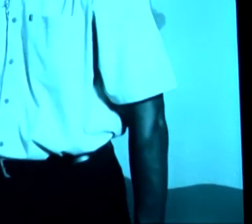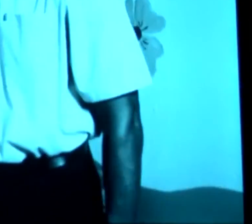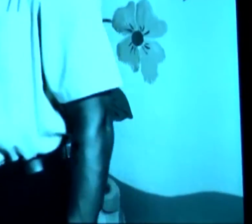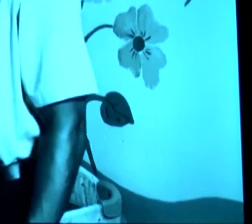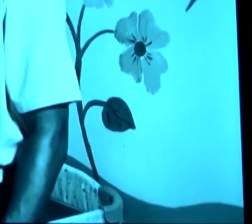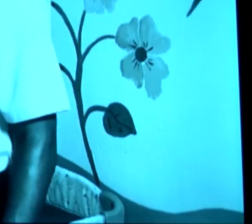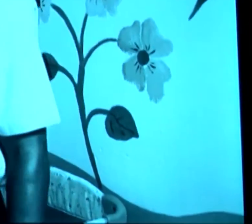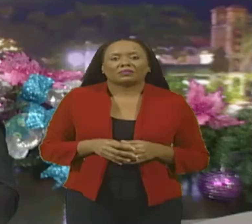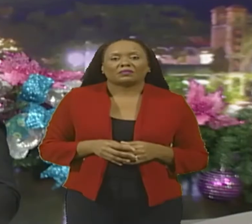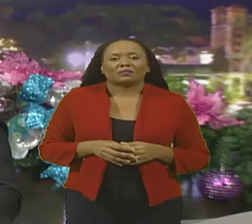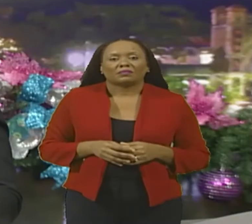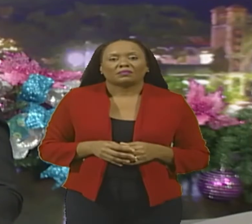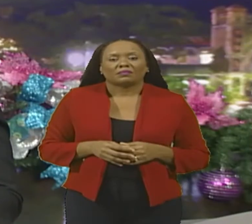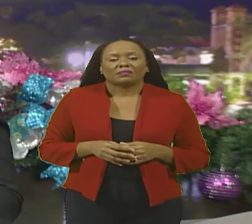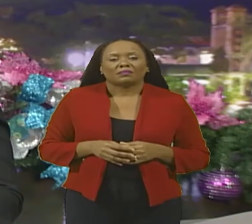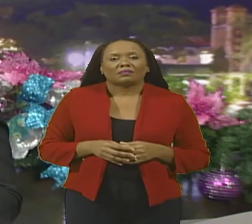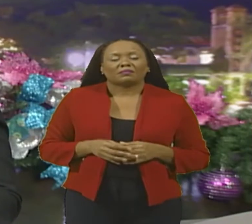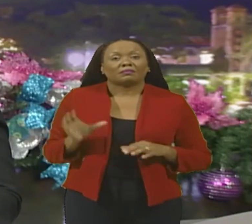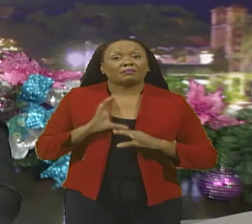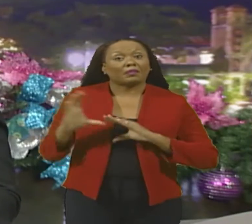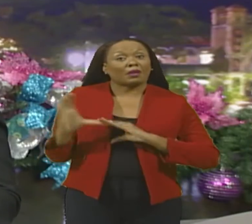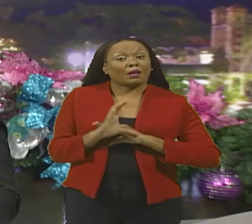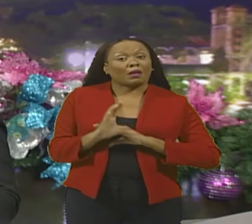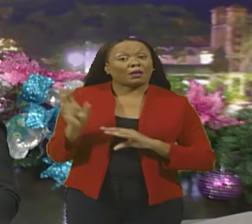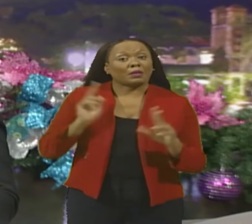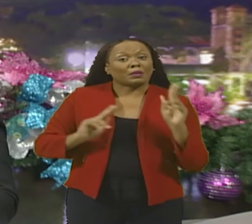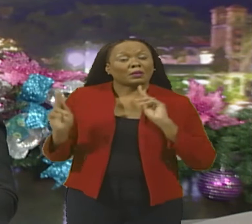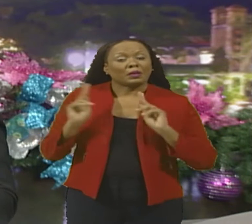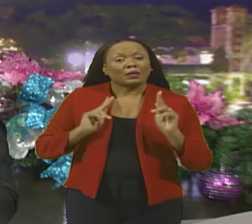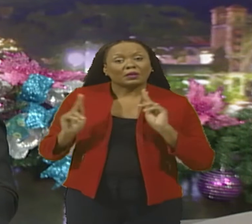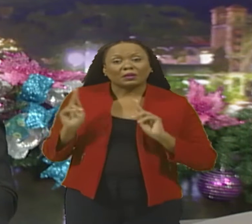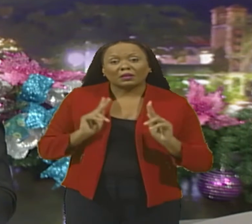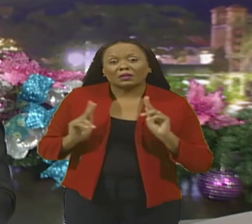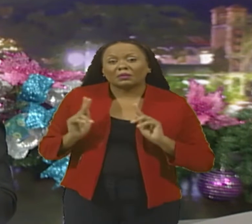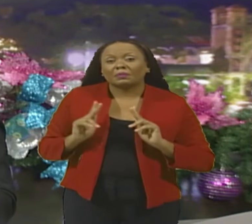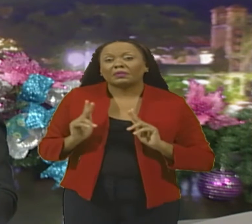Jones, CBC News. Caribbean people continue